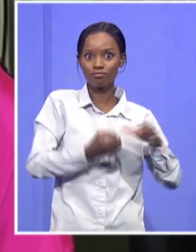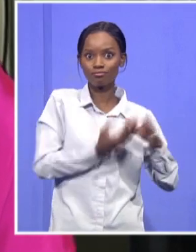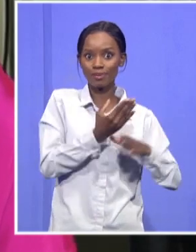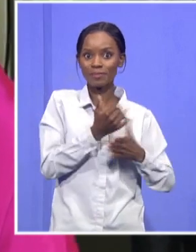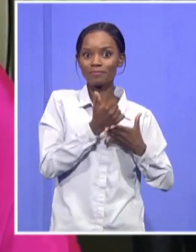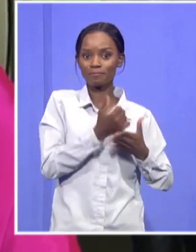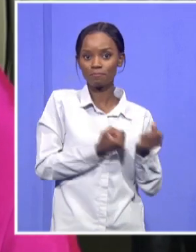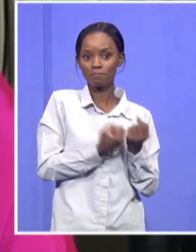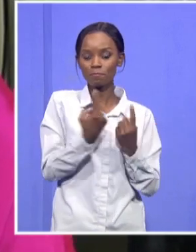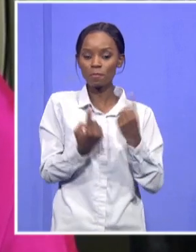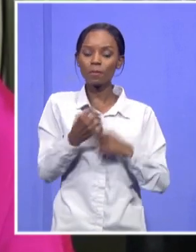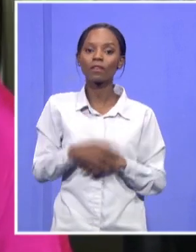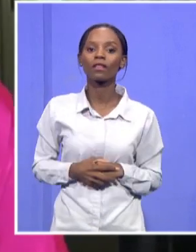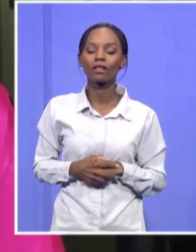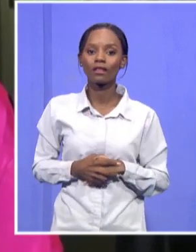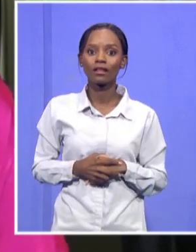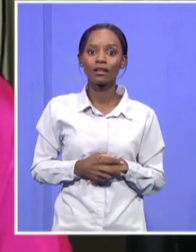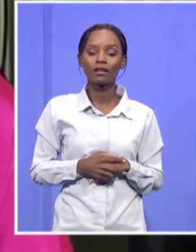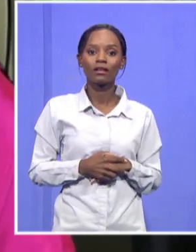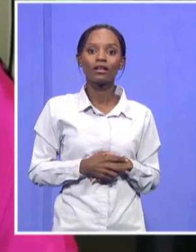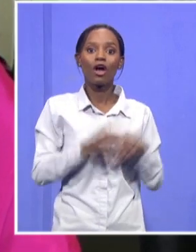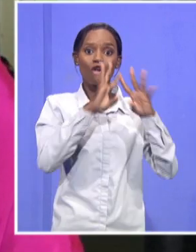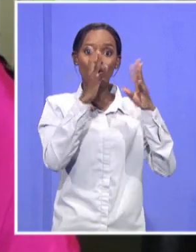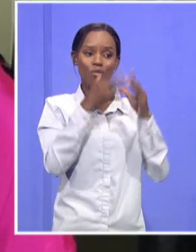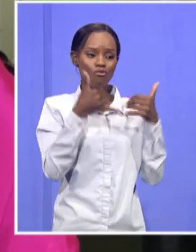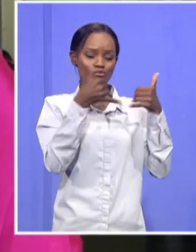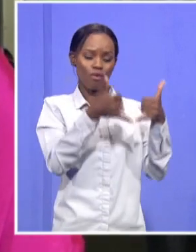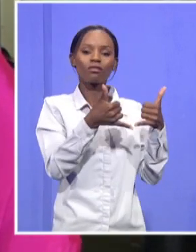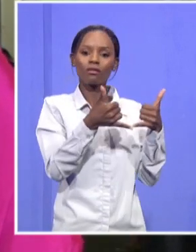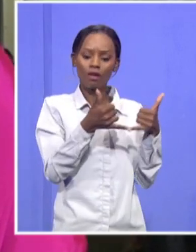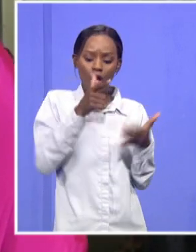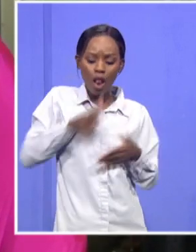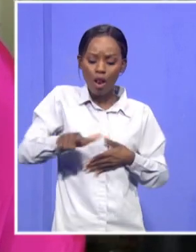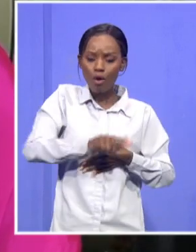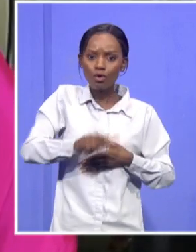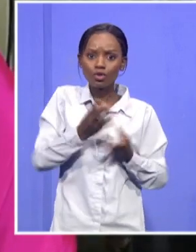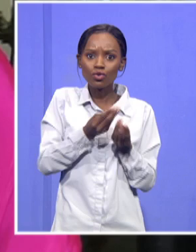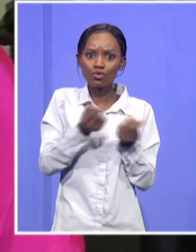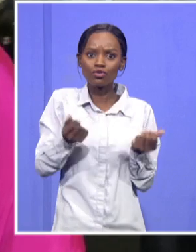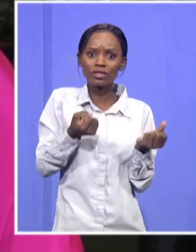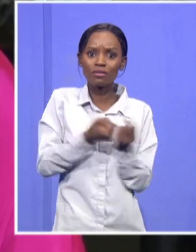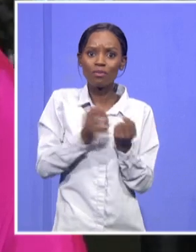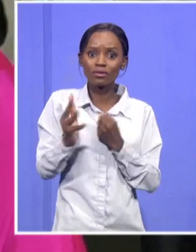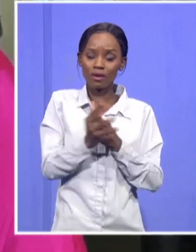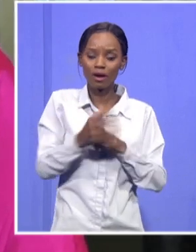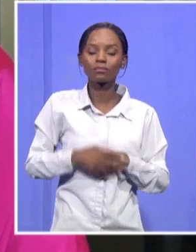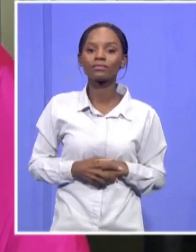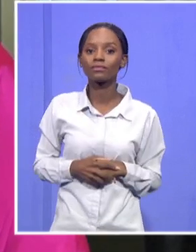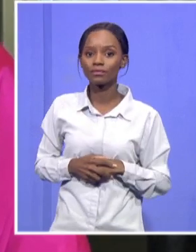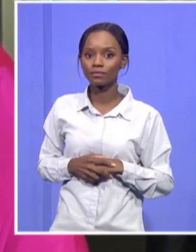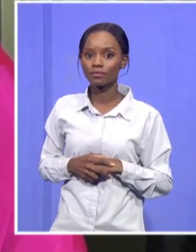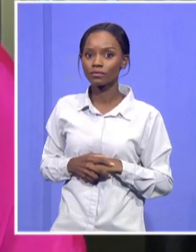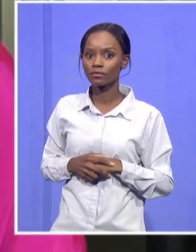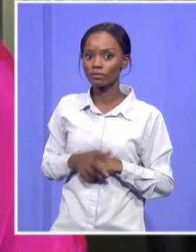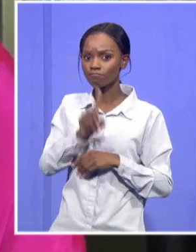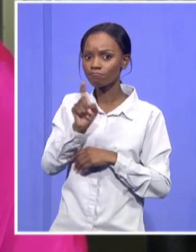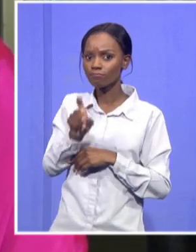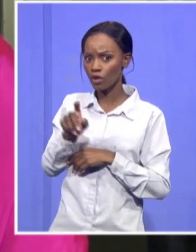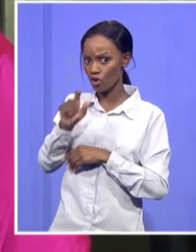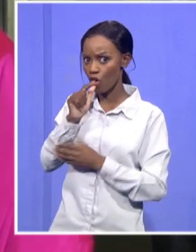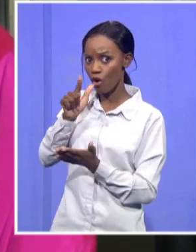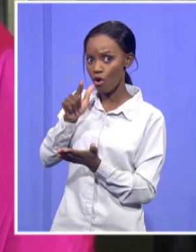the local conversations, the local solutions, to the global ones? Well, the fact is that we know that